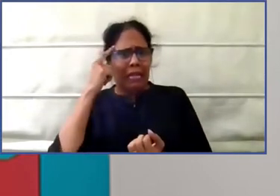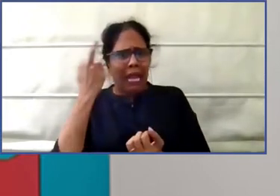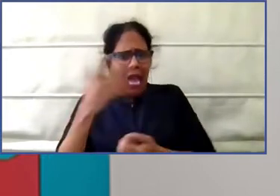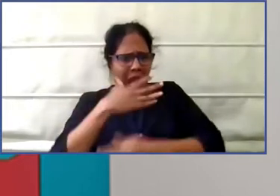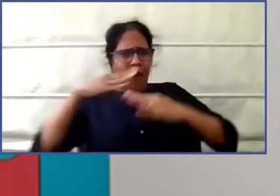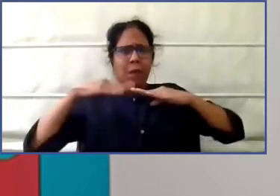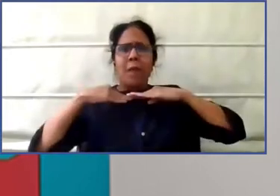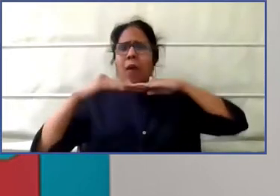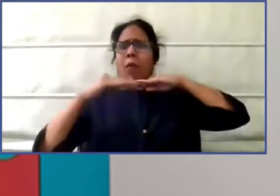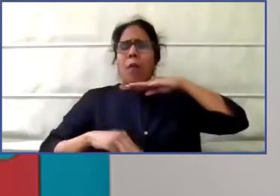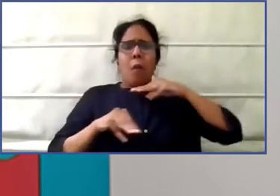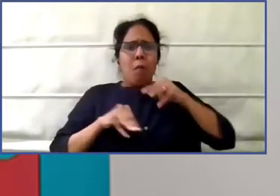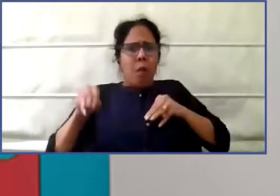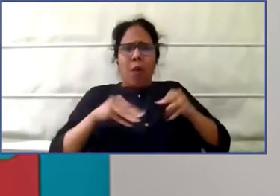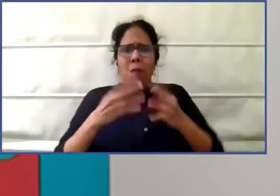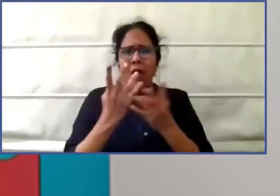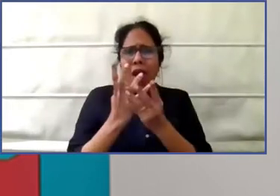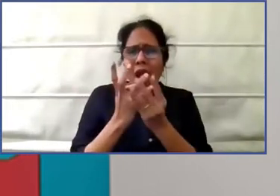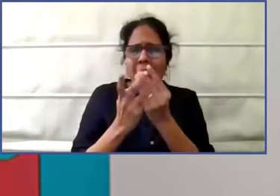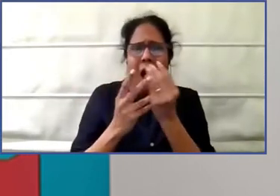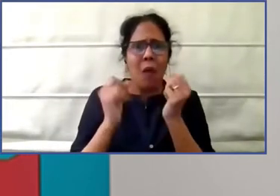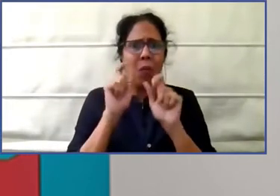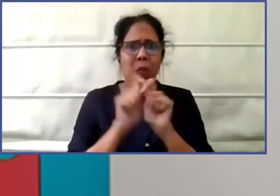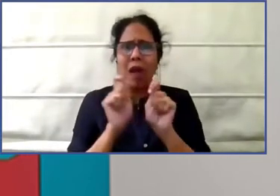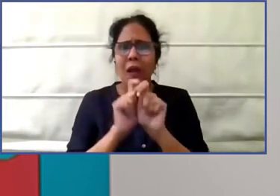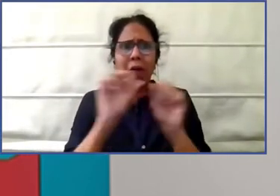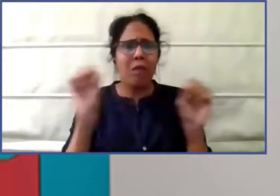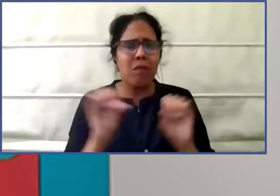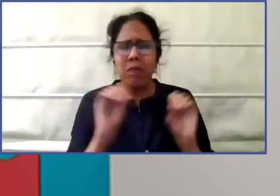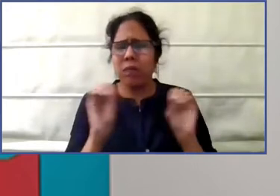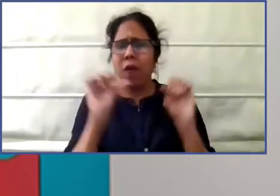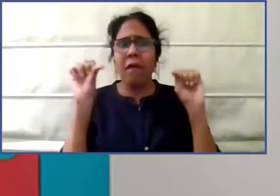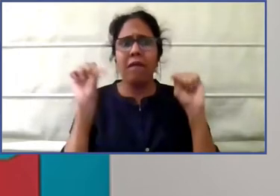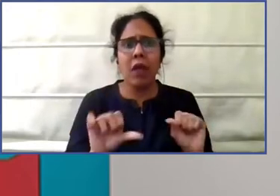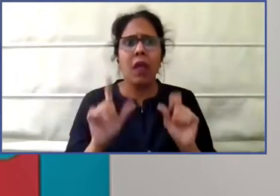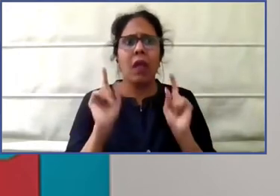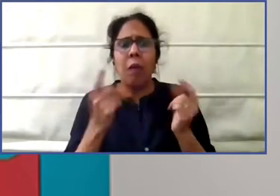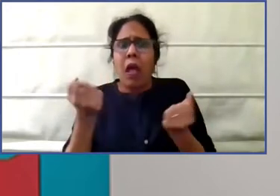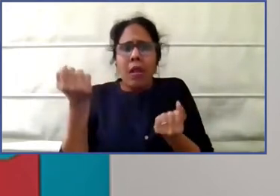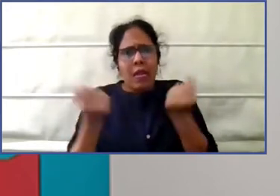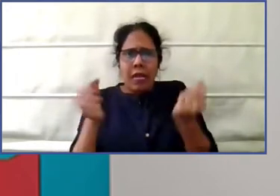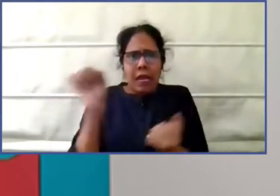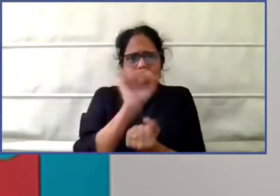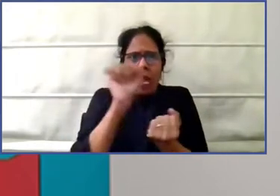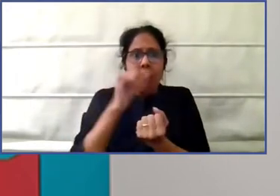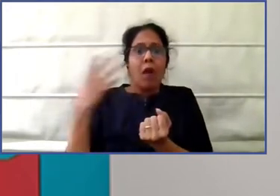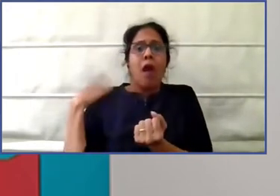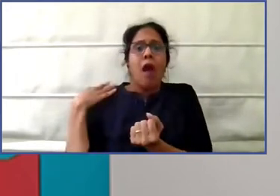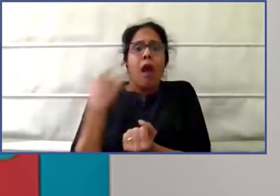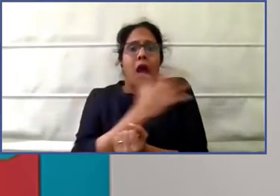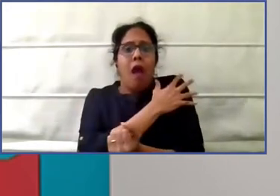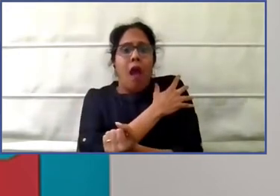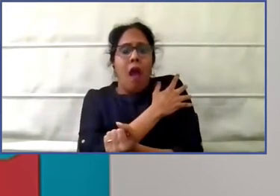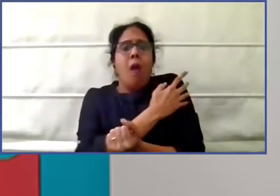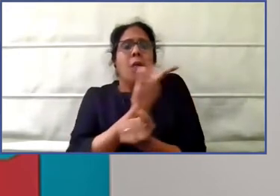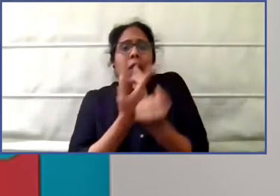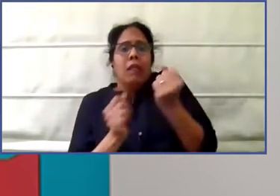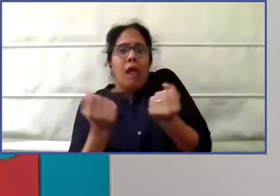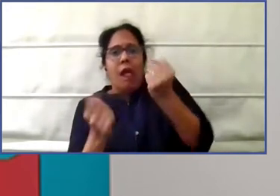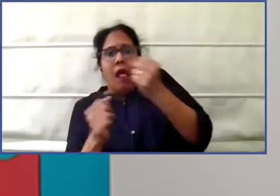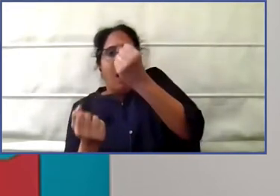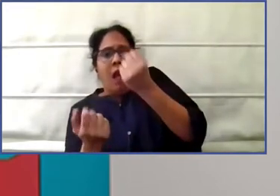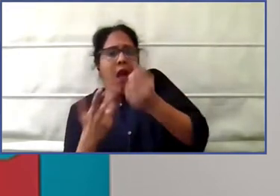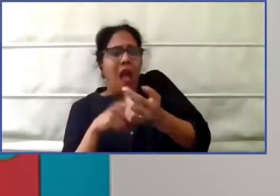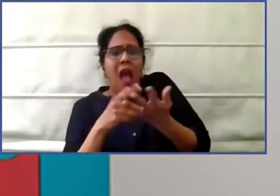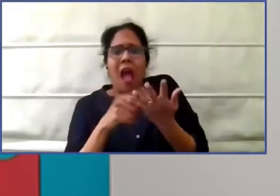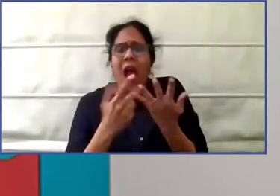body and fingers not working. If at all I drive, I would have to use my shoulders and manipulate my